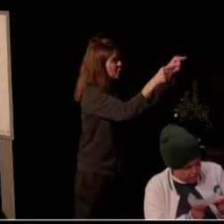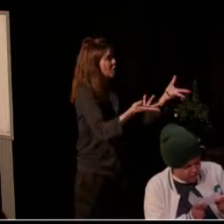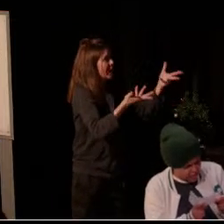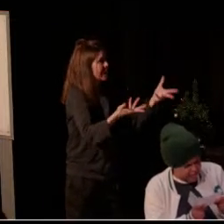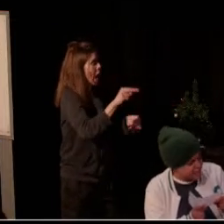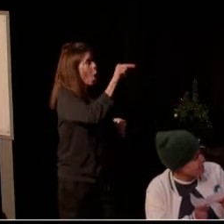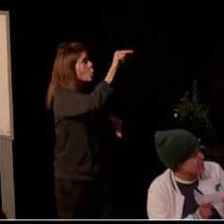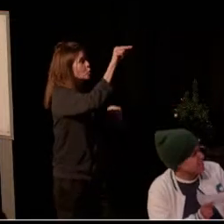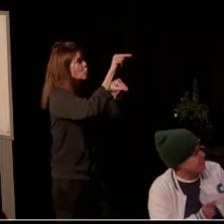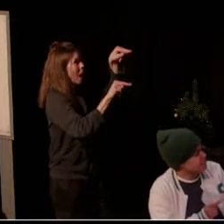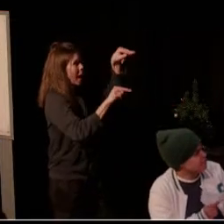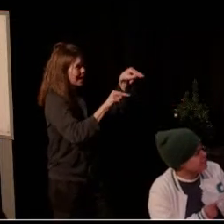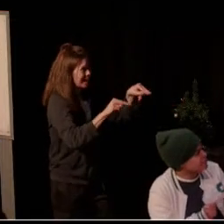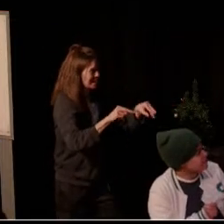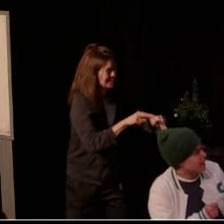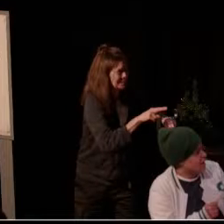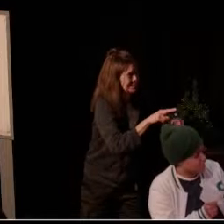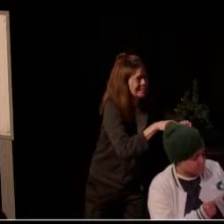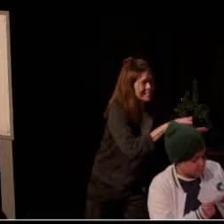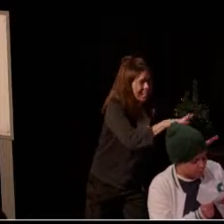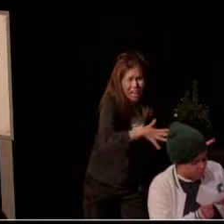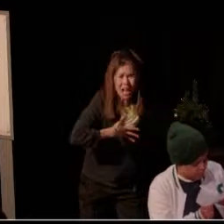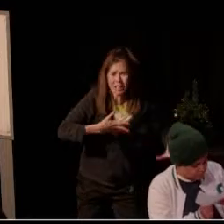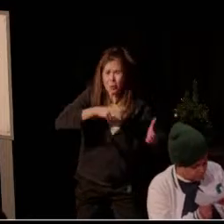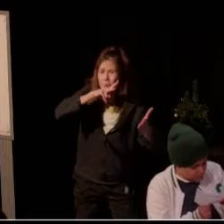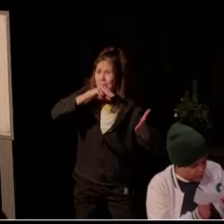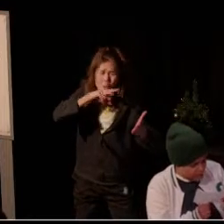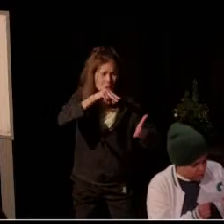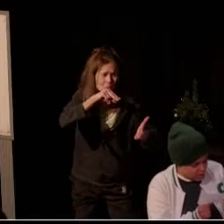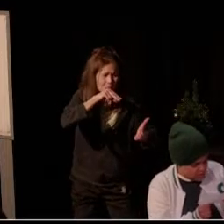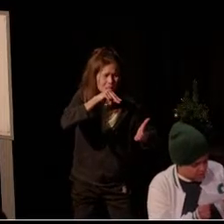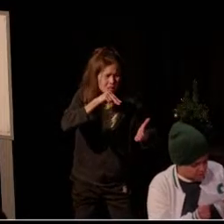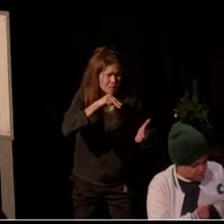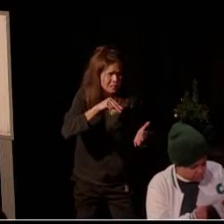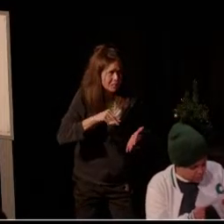for... Dad, please.